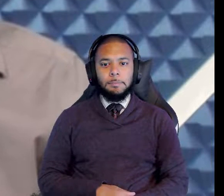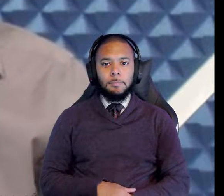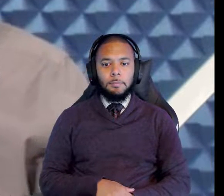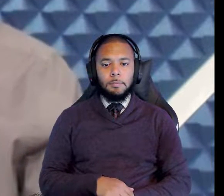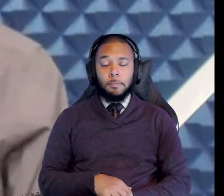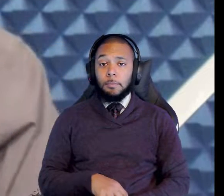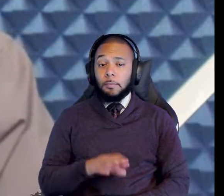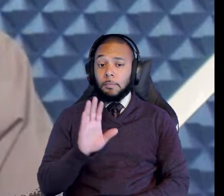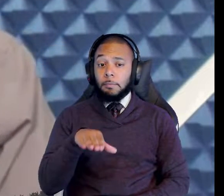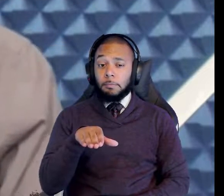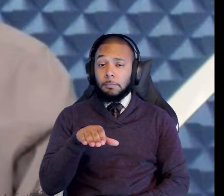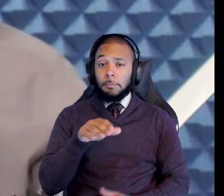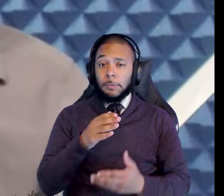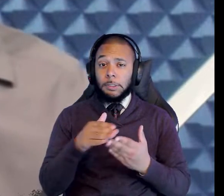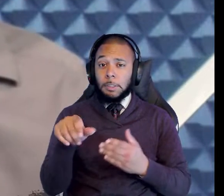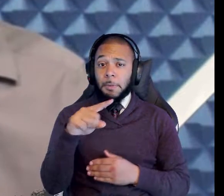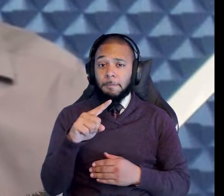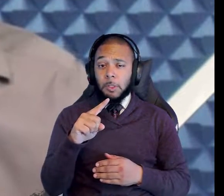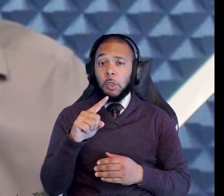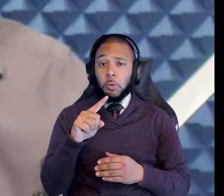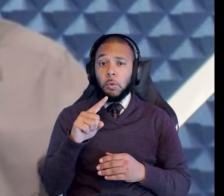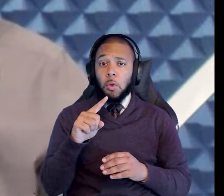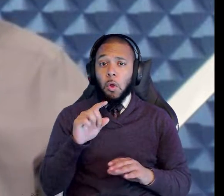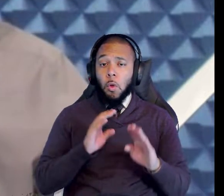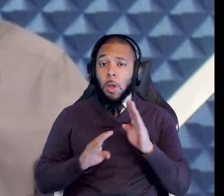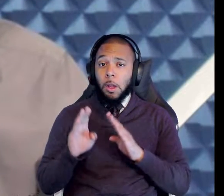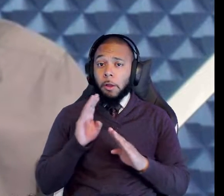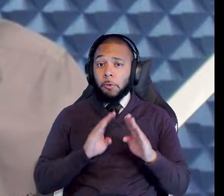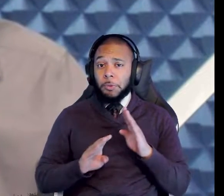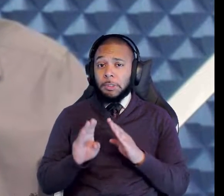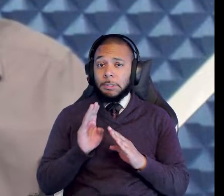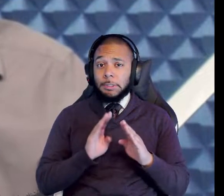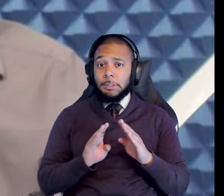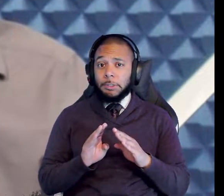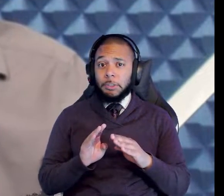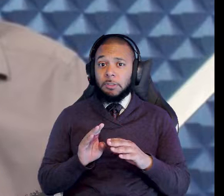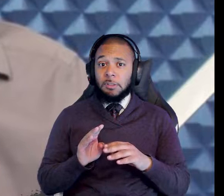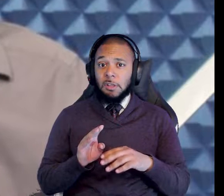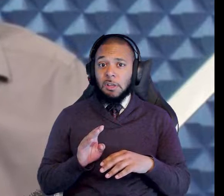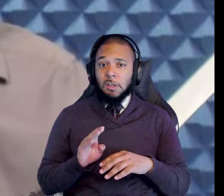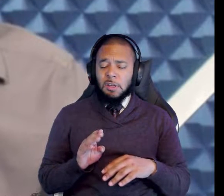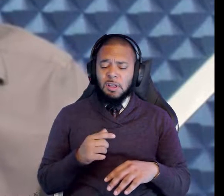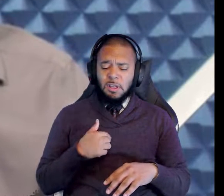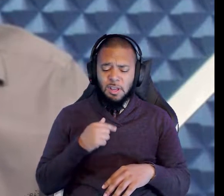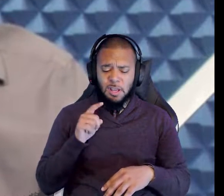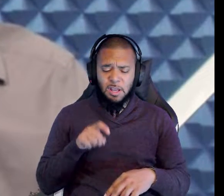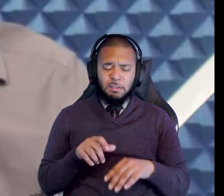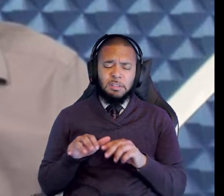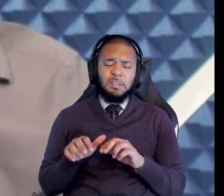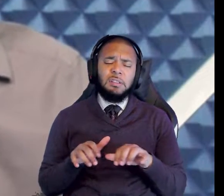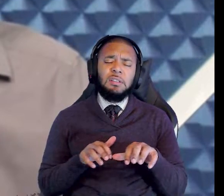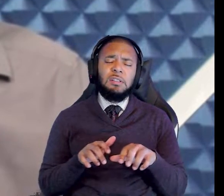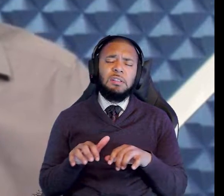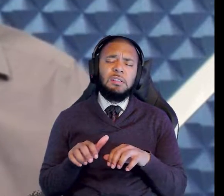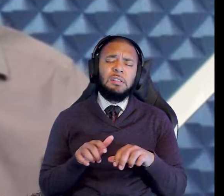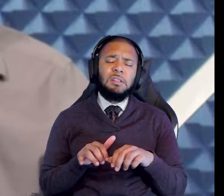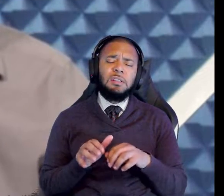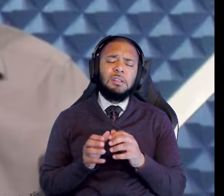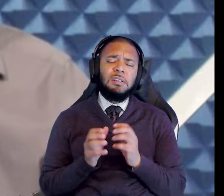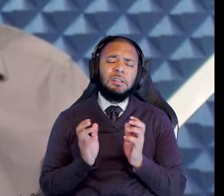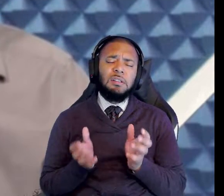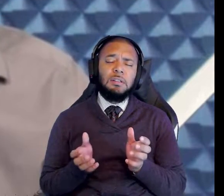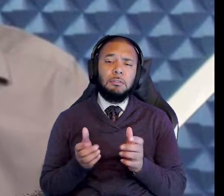bet some of you were kind of worried that you would have to do a lot of typing in this course, because